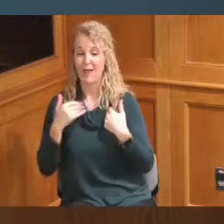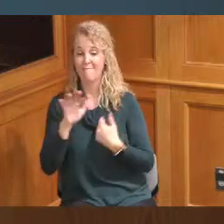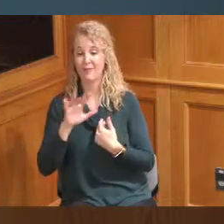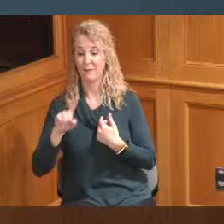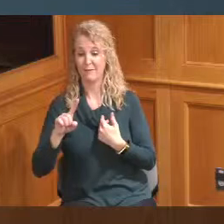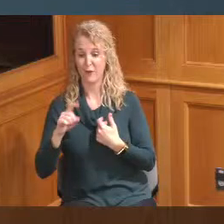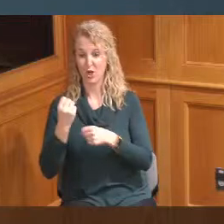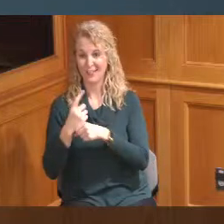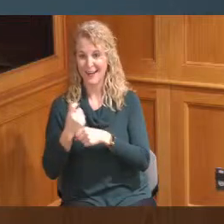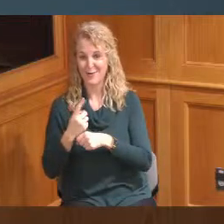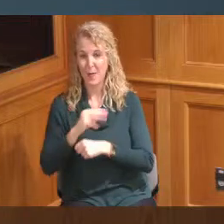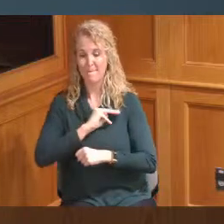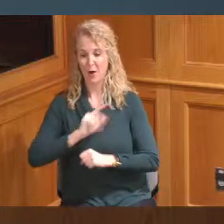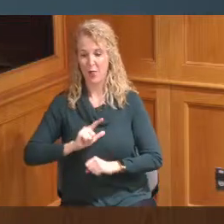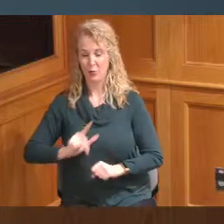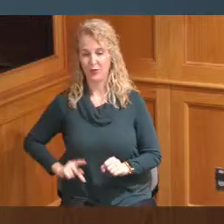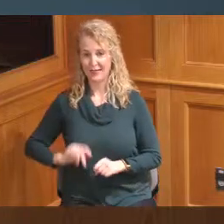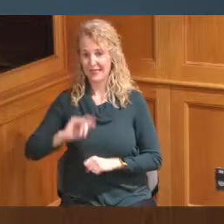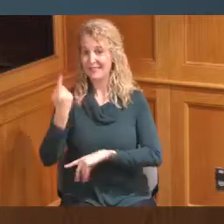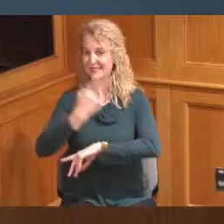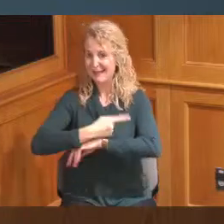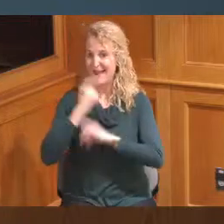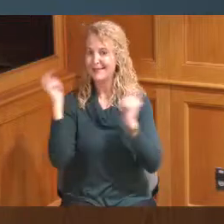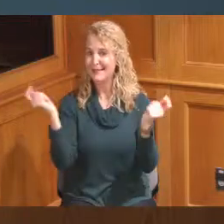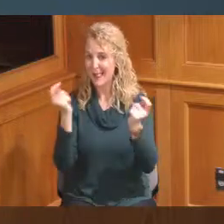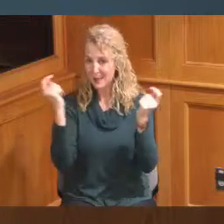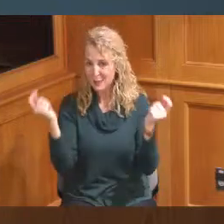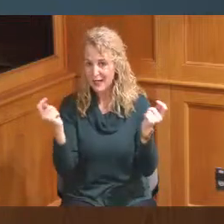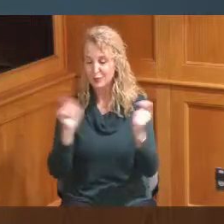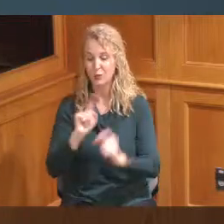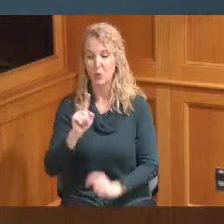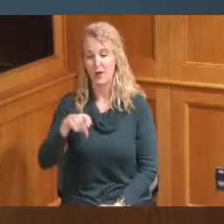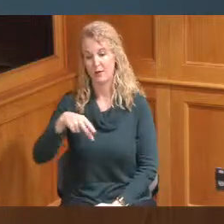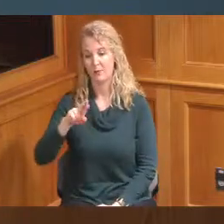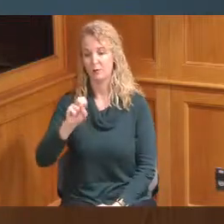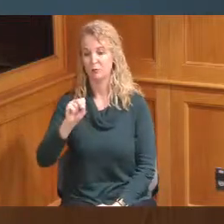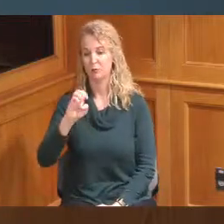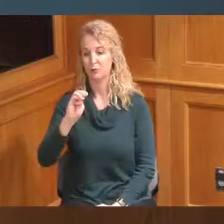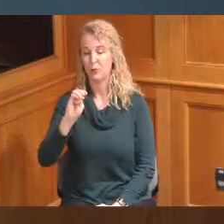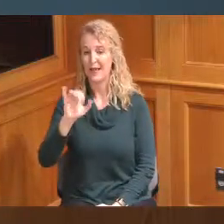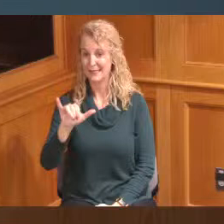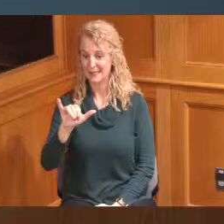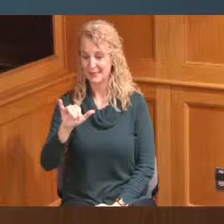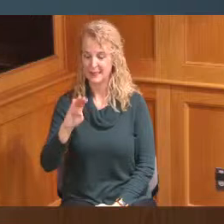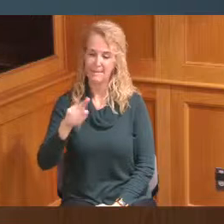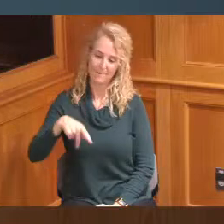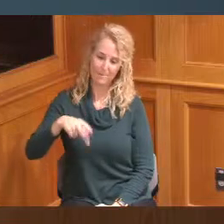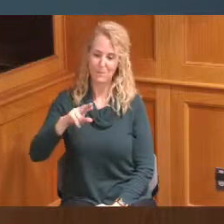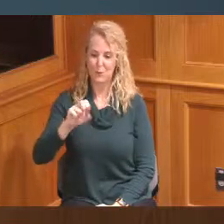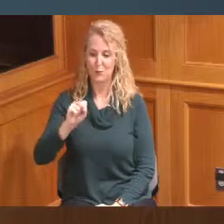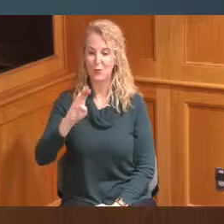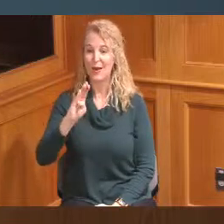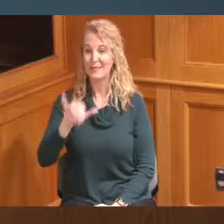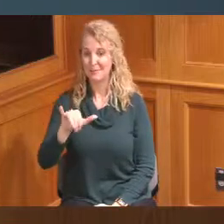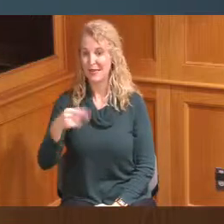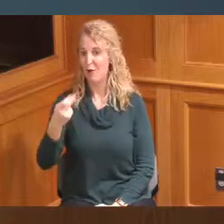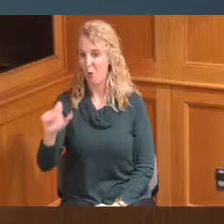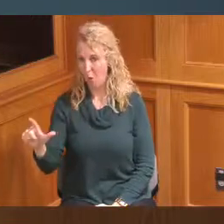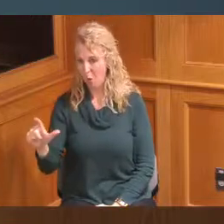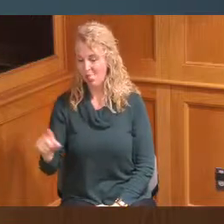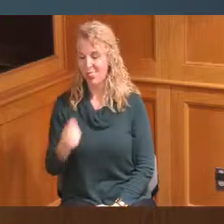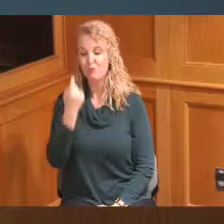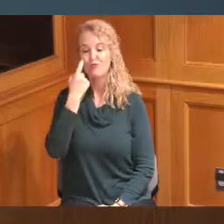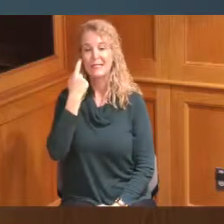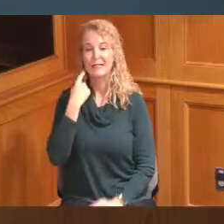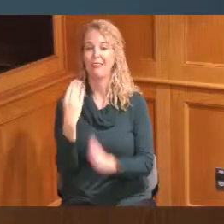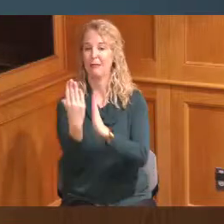51st annual Martin Luther King Day celebration at Kresge Hall. And I was happy to be a part of a video